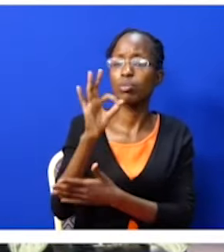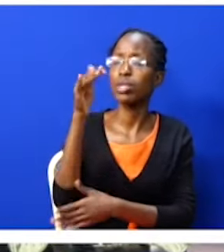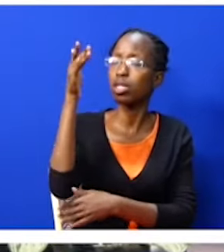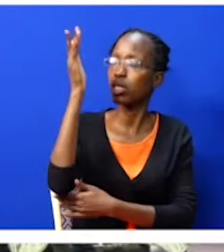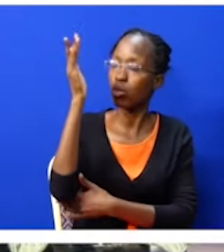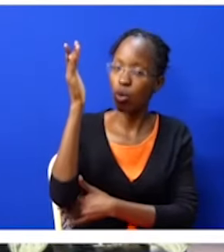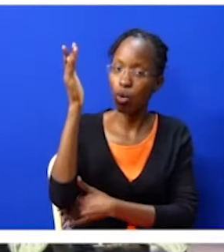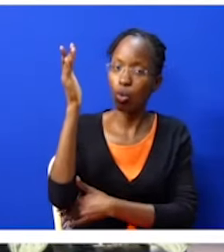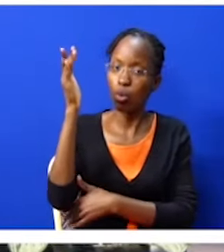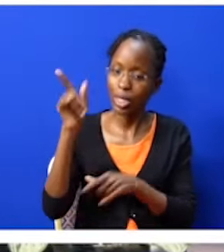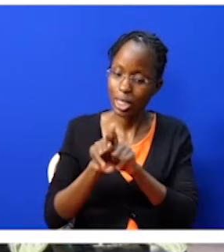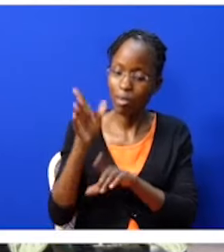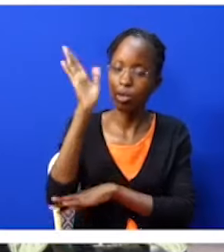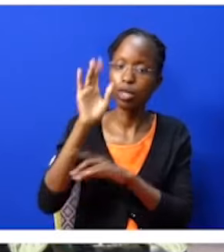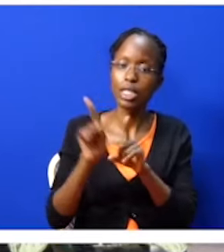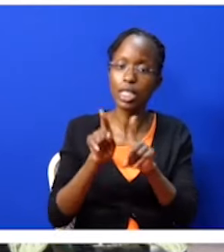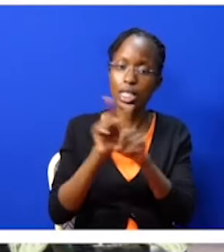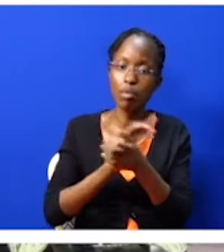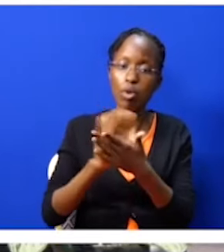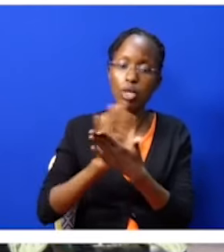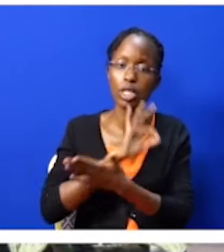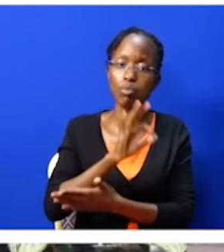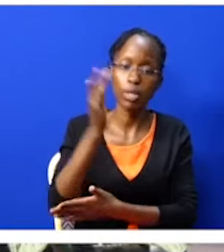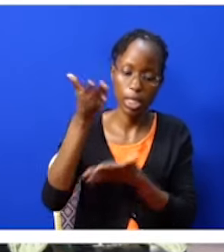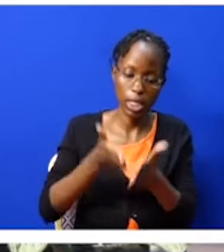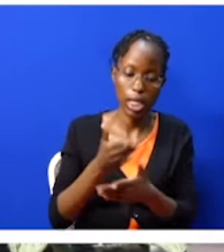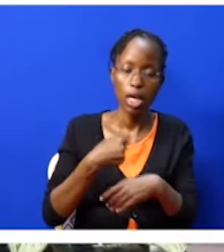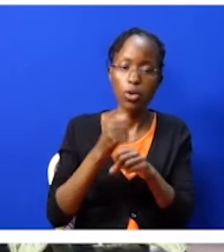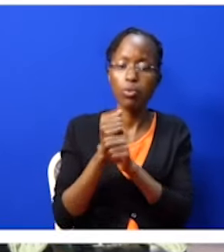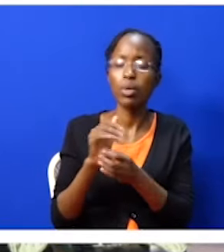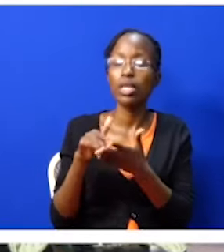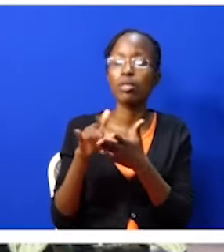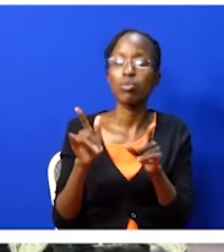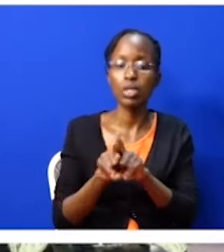way, and he's here to make us more like Jesus every day.